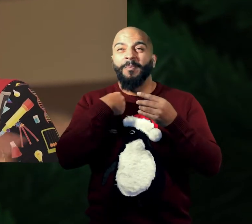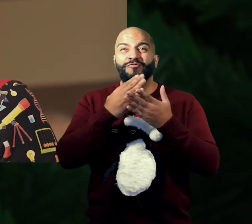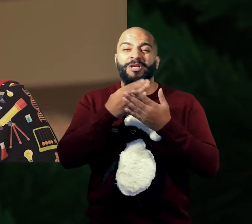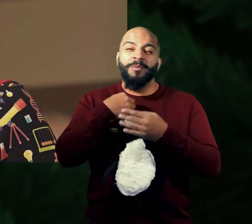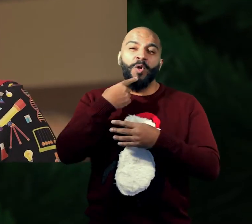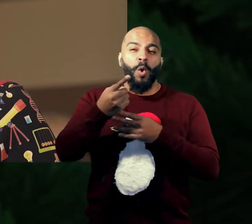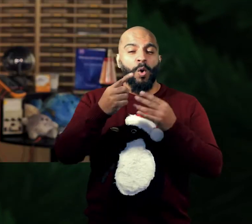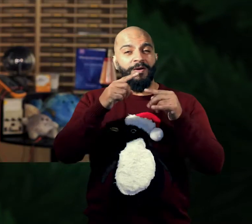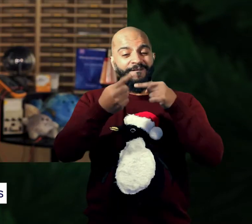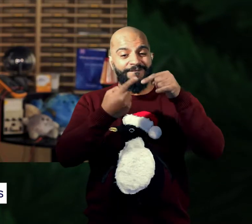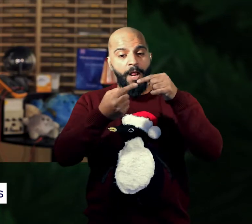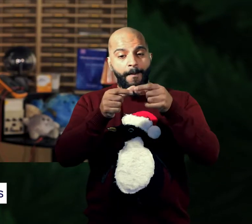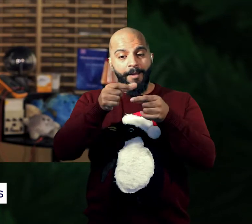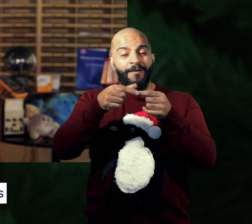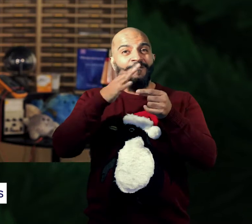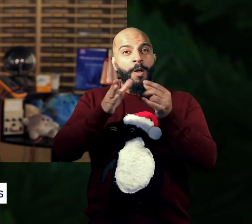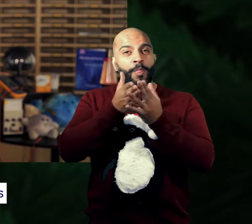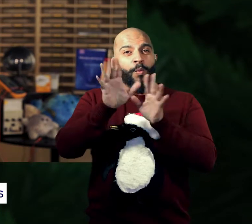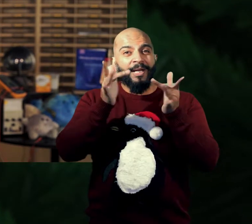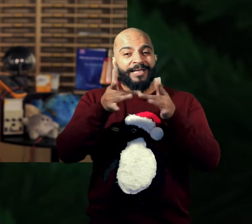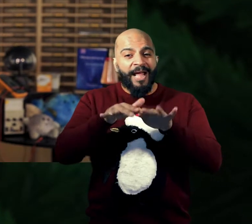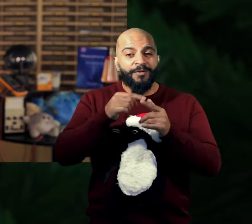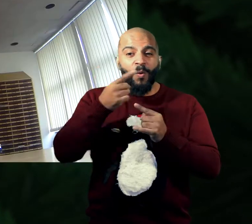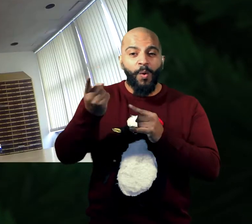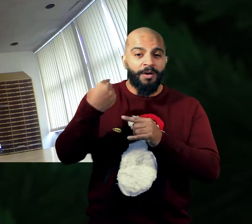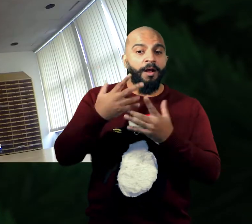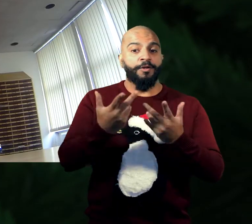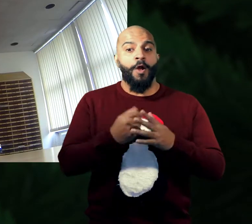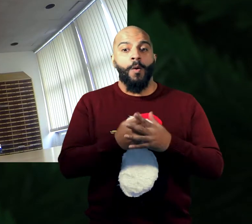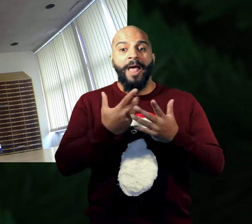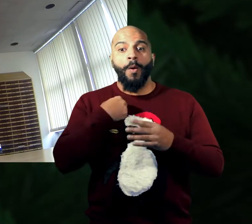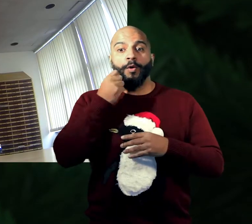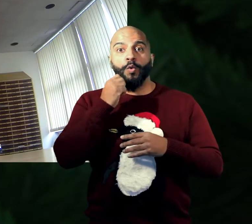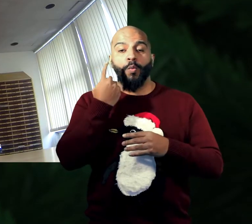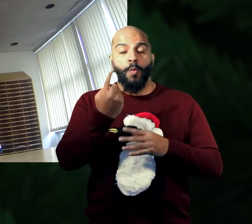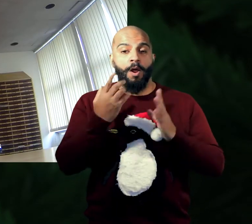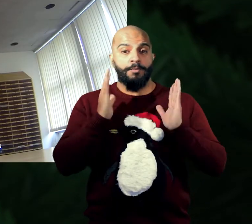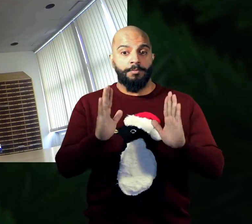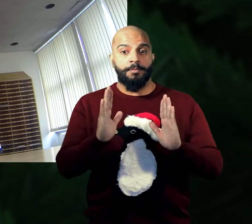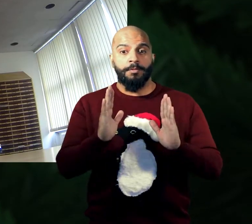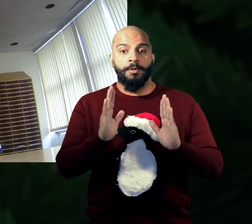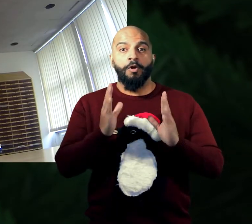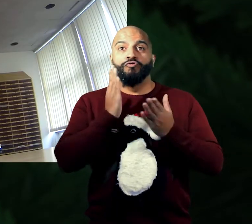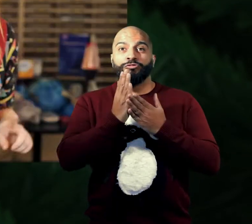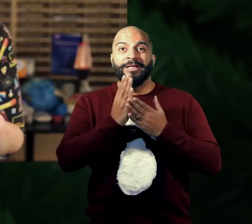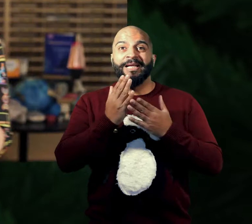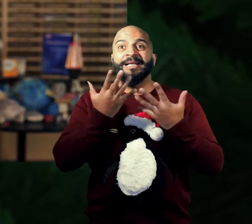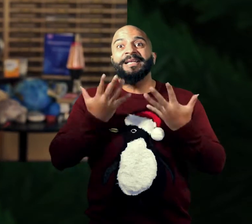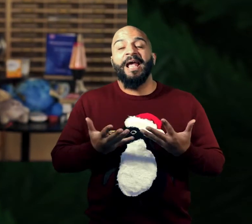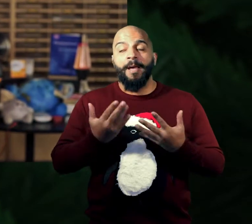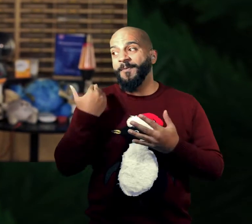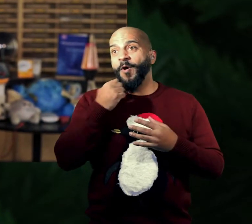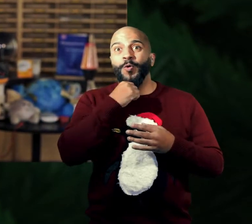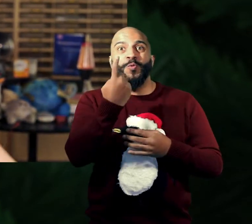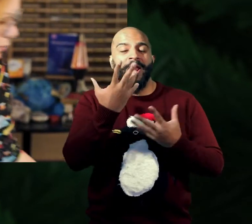online. Because this is the Christmas lectures, I thought we could do it with 1 or we could do it with 64.